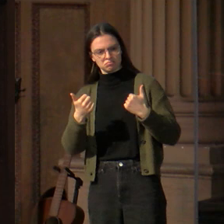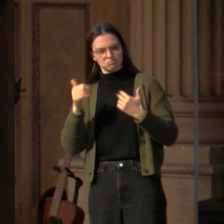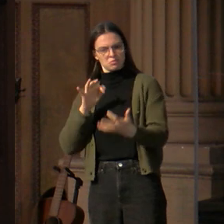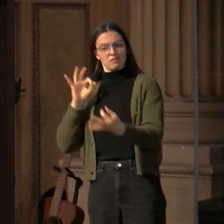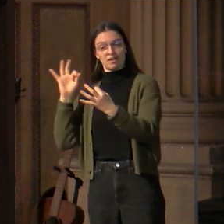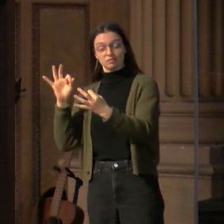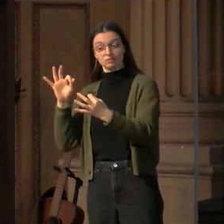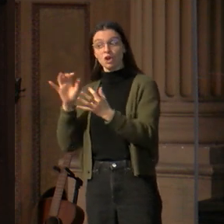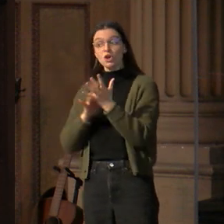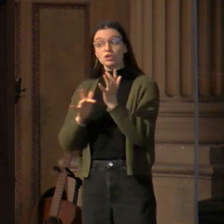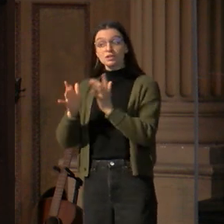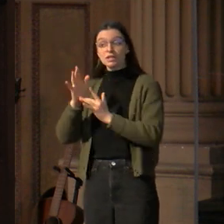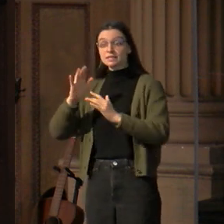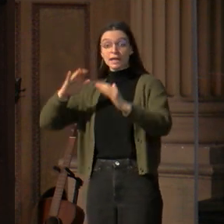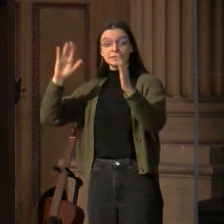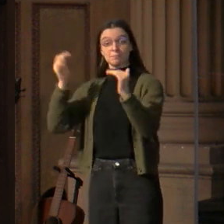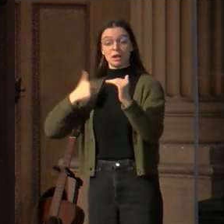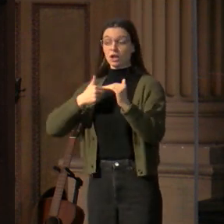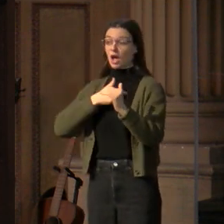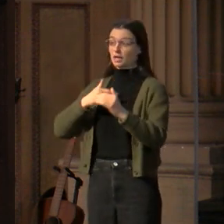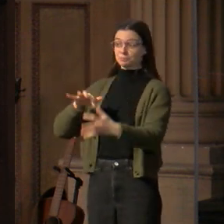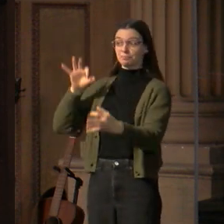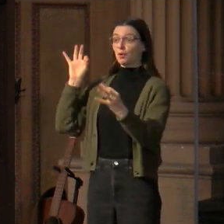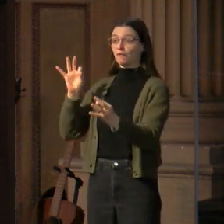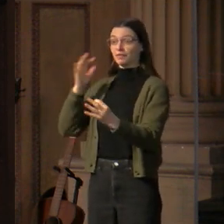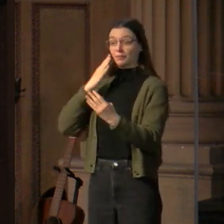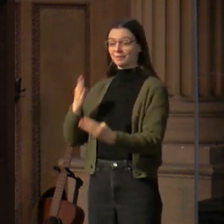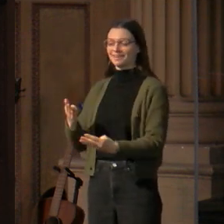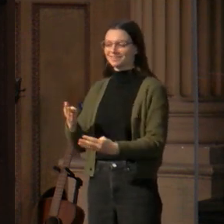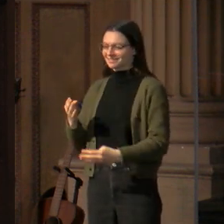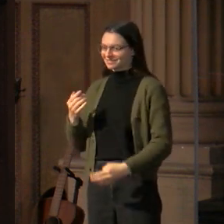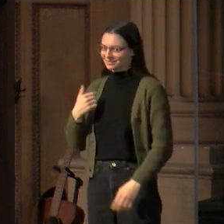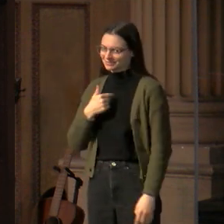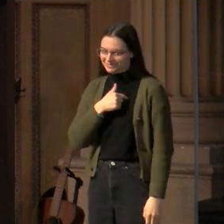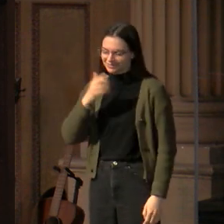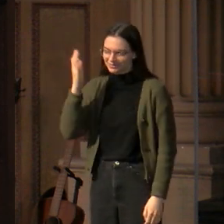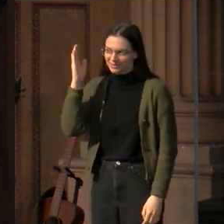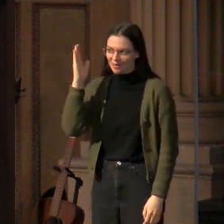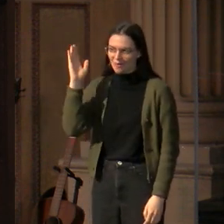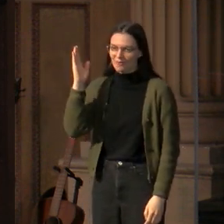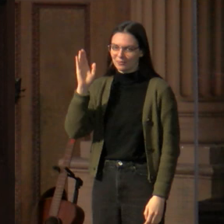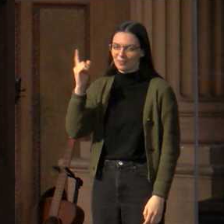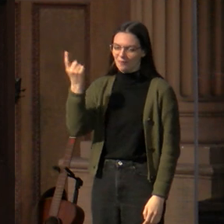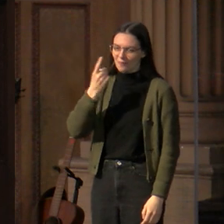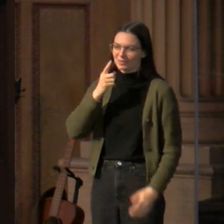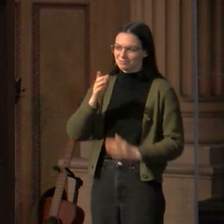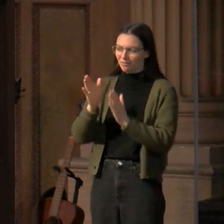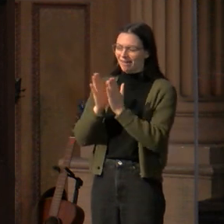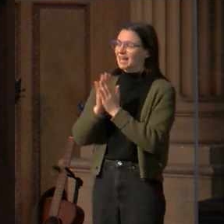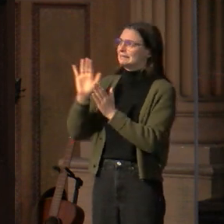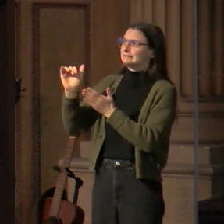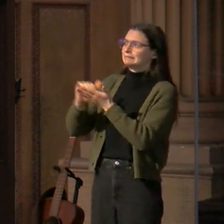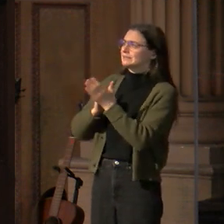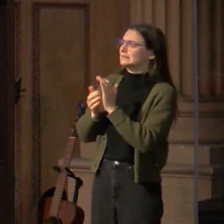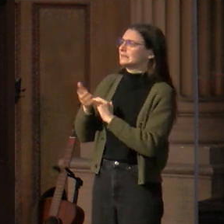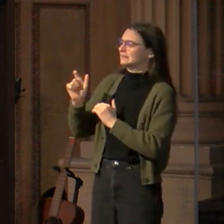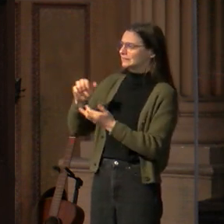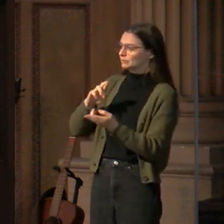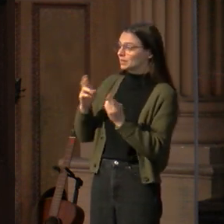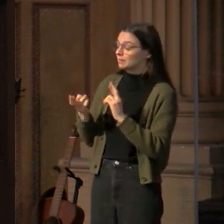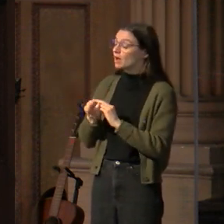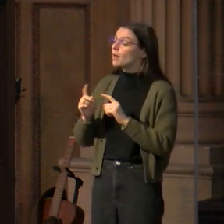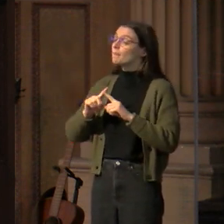he doesn't expect perfection. He doesn't expect perfect obedience. We'll always be praying, forgive us our debts, but he does expect true